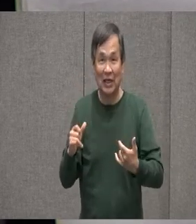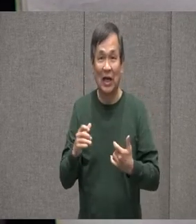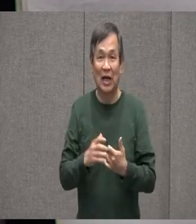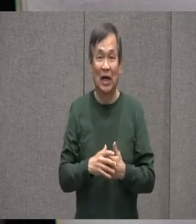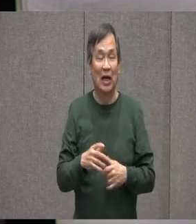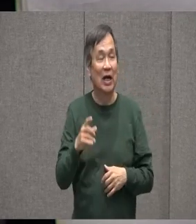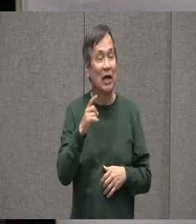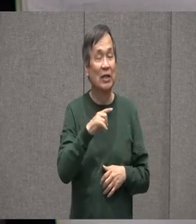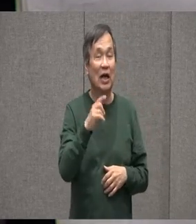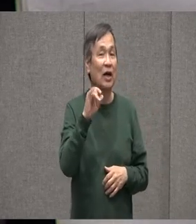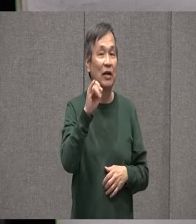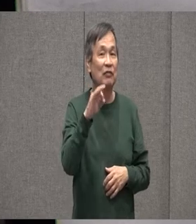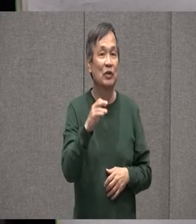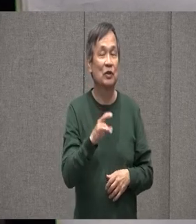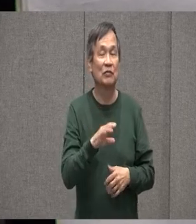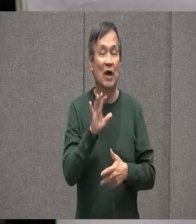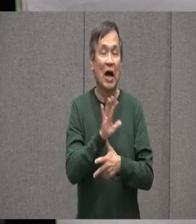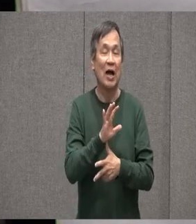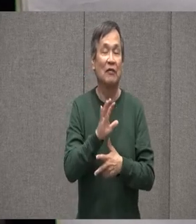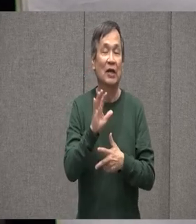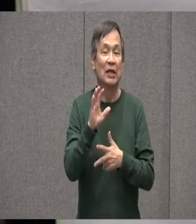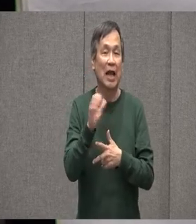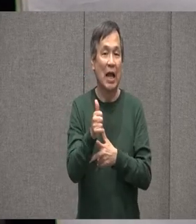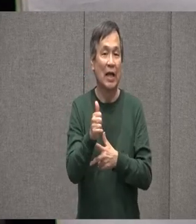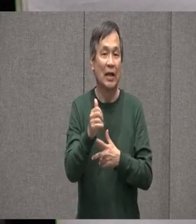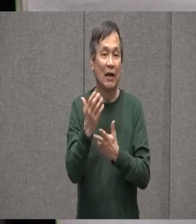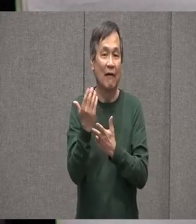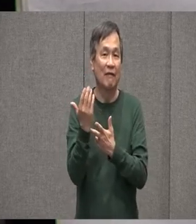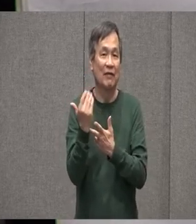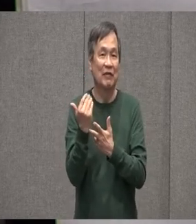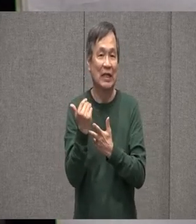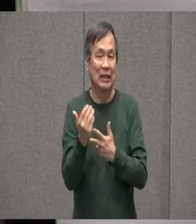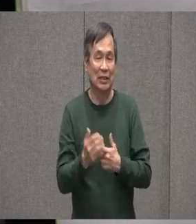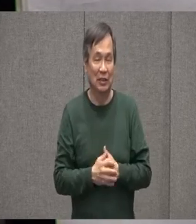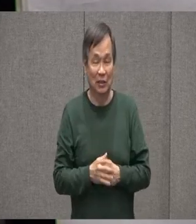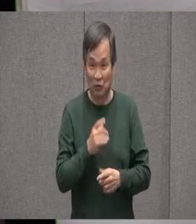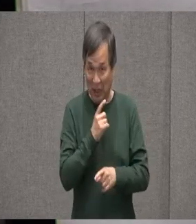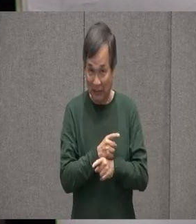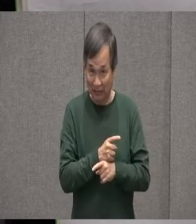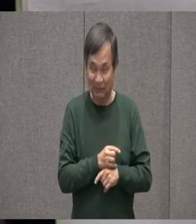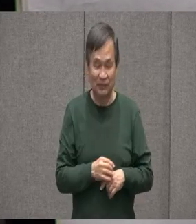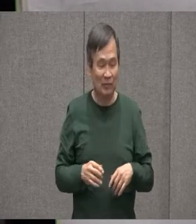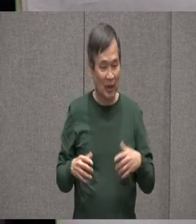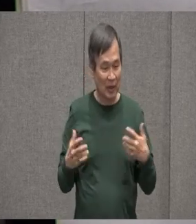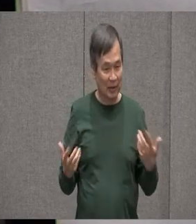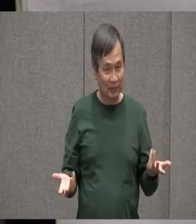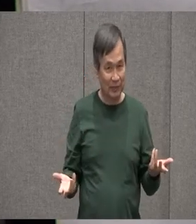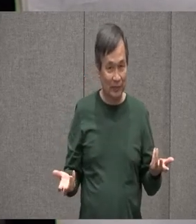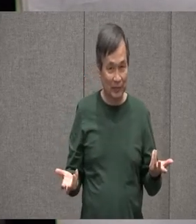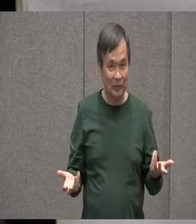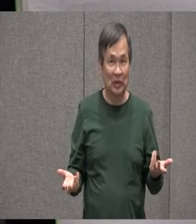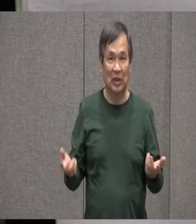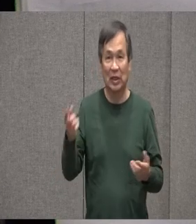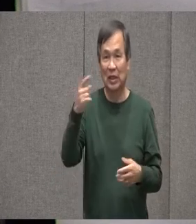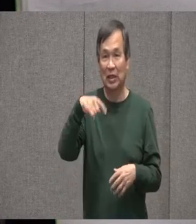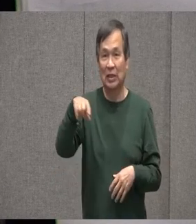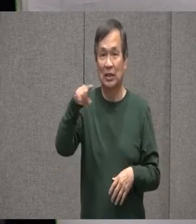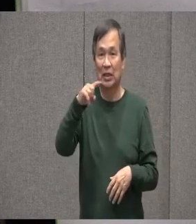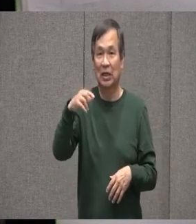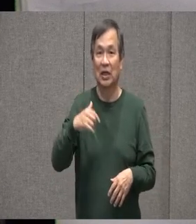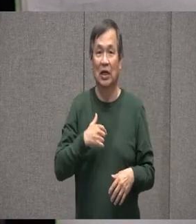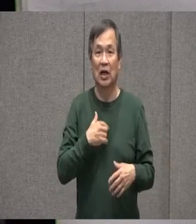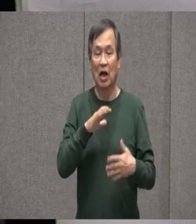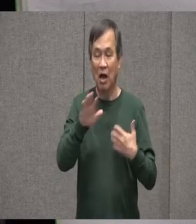Counting by 5s, that's 5, 10, 15. 5 sly ermine, all pop-eyed and